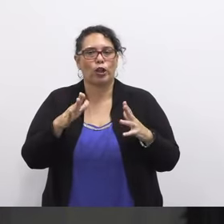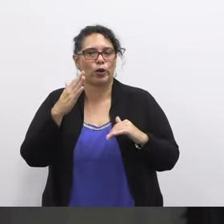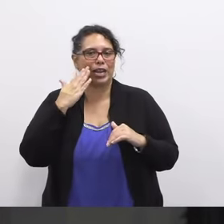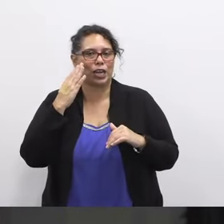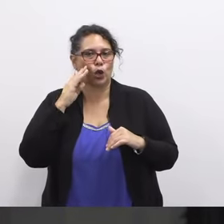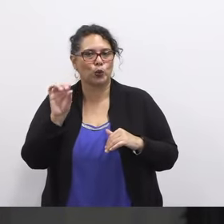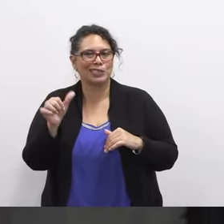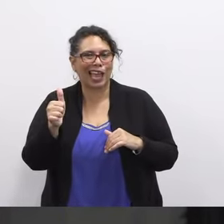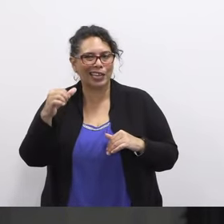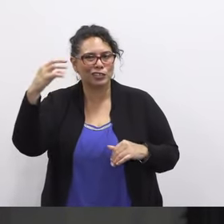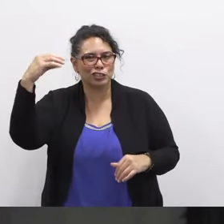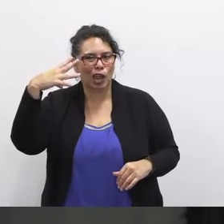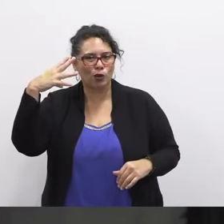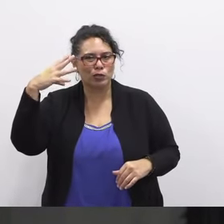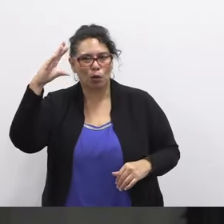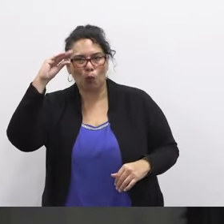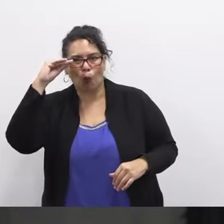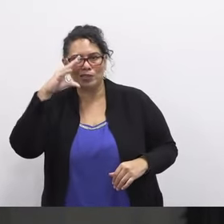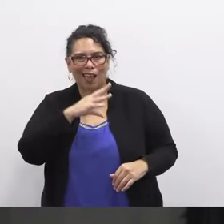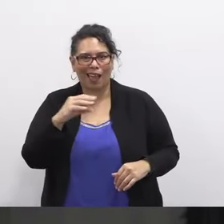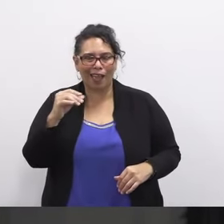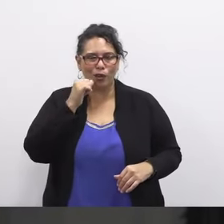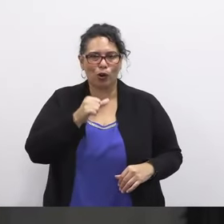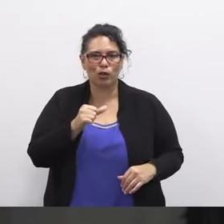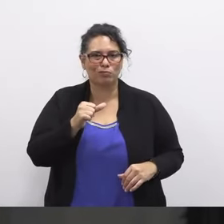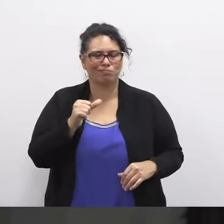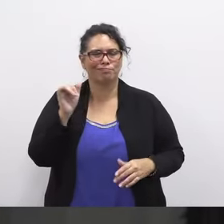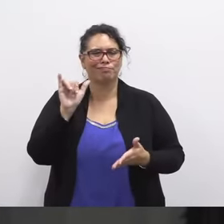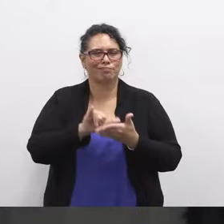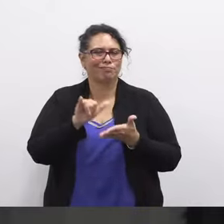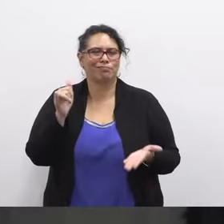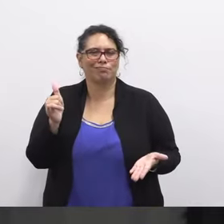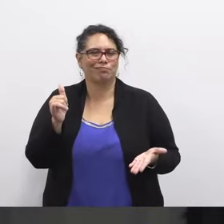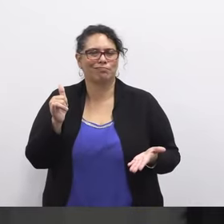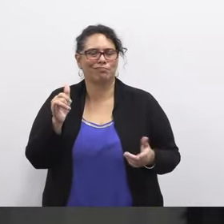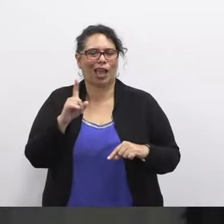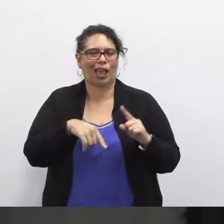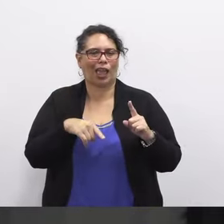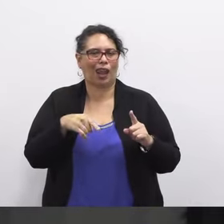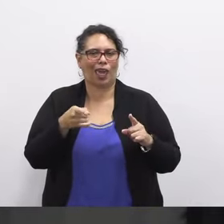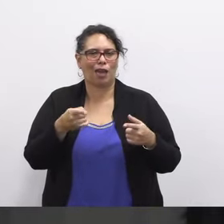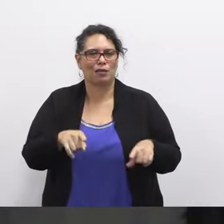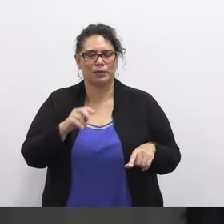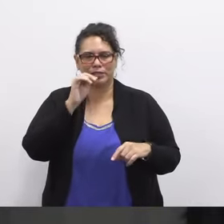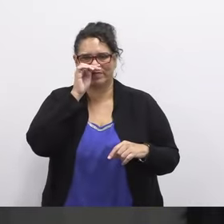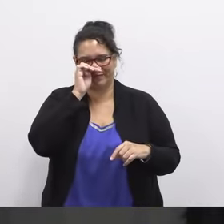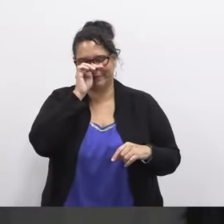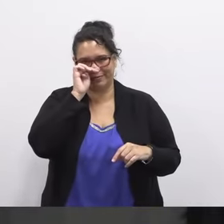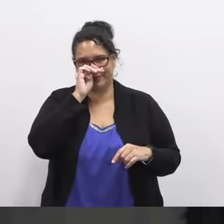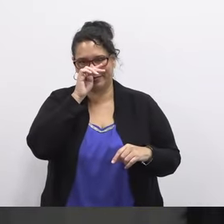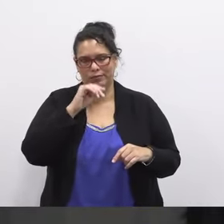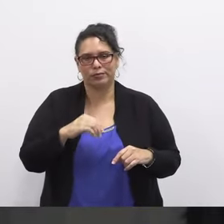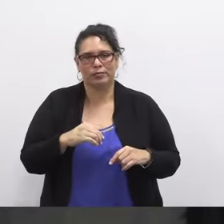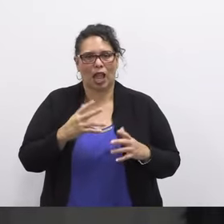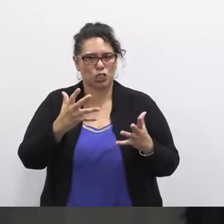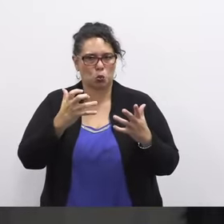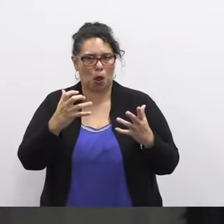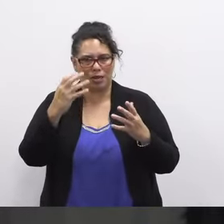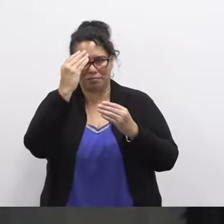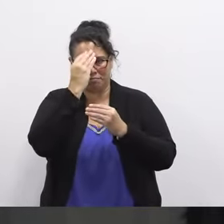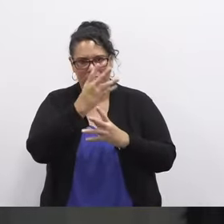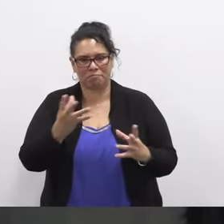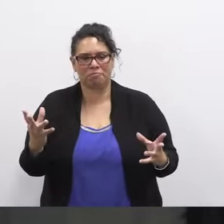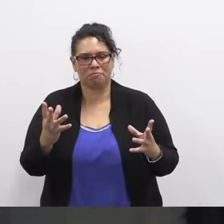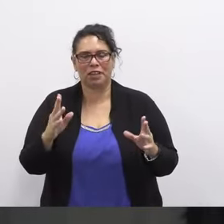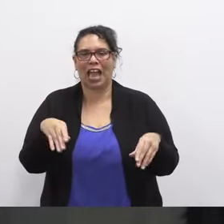10 showers for boys and girls, there's no way that that can happen. And then I just really want to say to you guys, I gave you